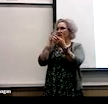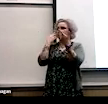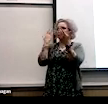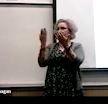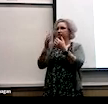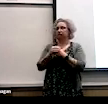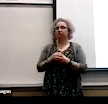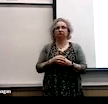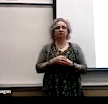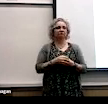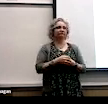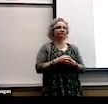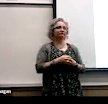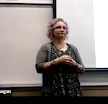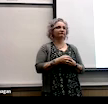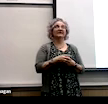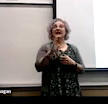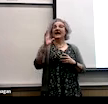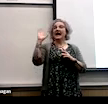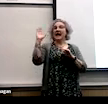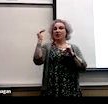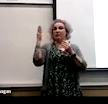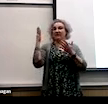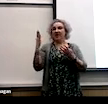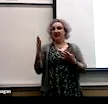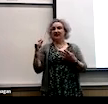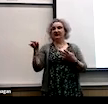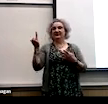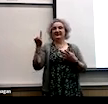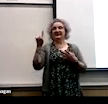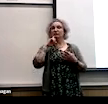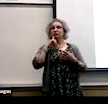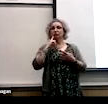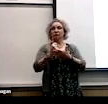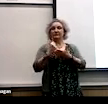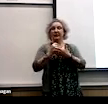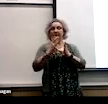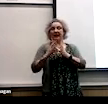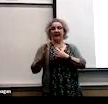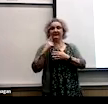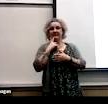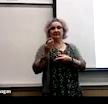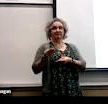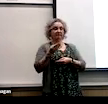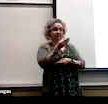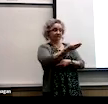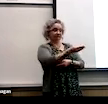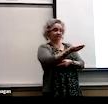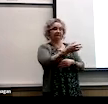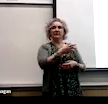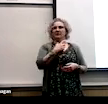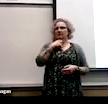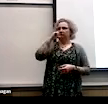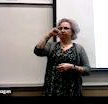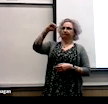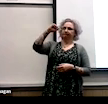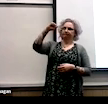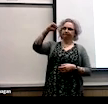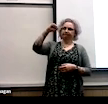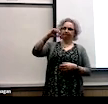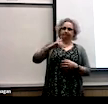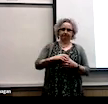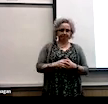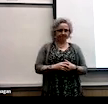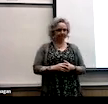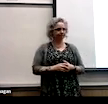Resistance to differences in care plans recommended by adult providers is a barrier both for the patients and for the adult providers. I will say I have seen that a lot as well. So if they